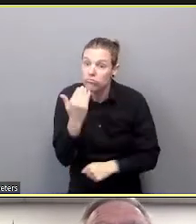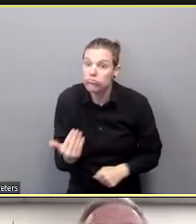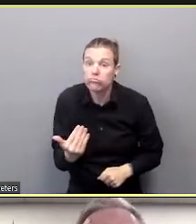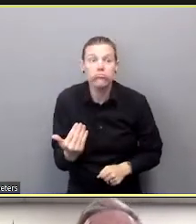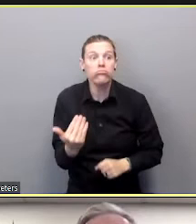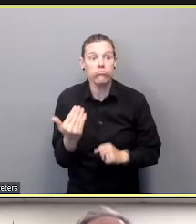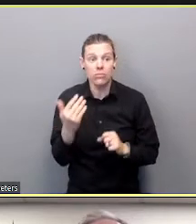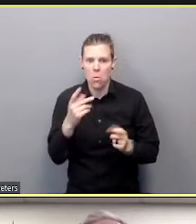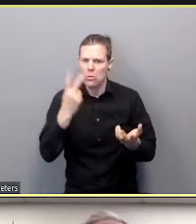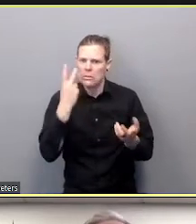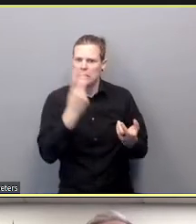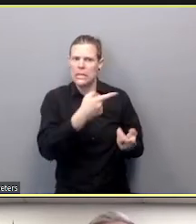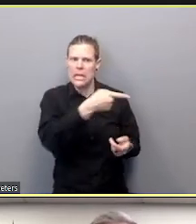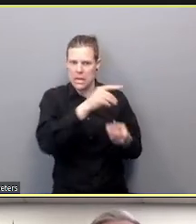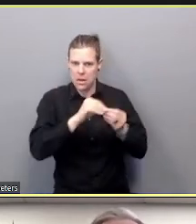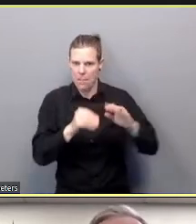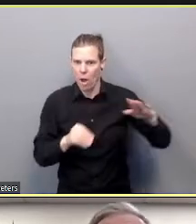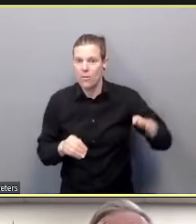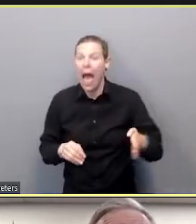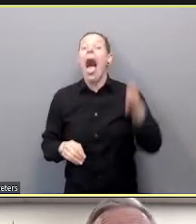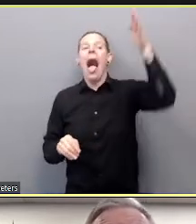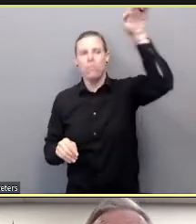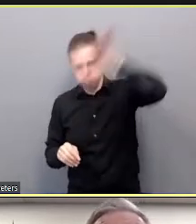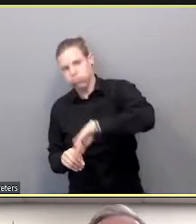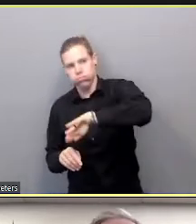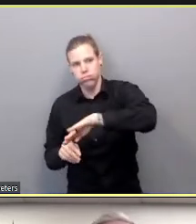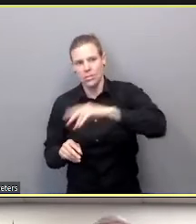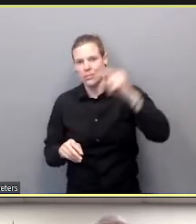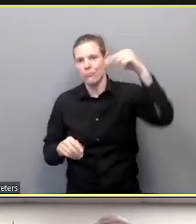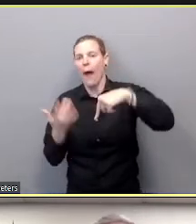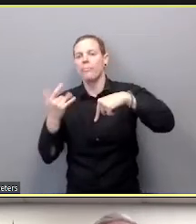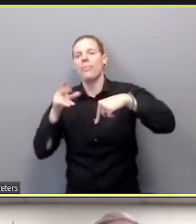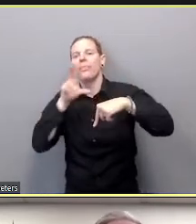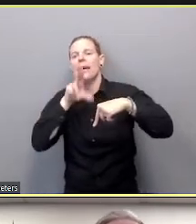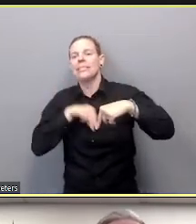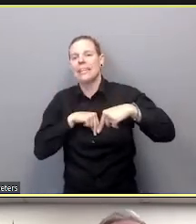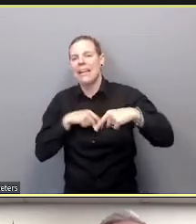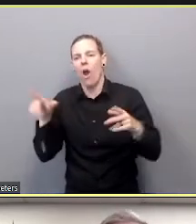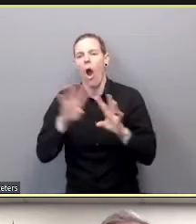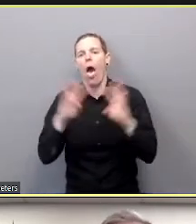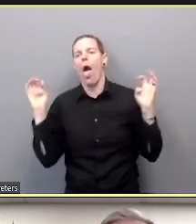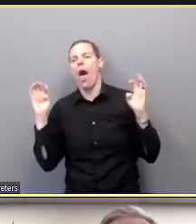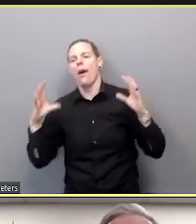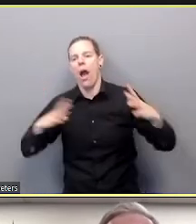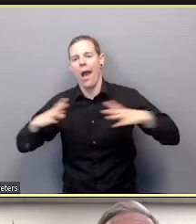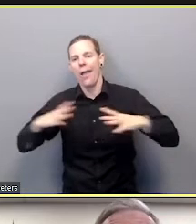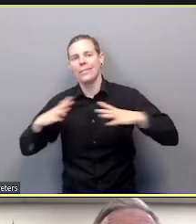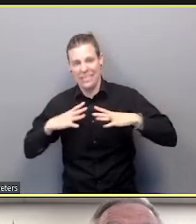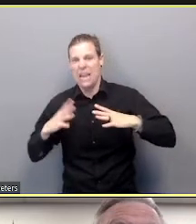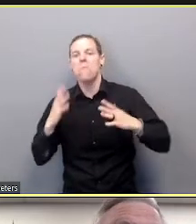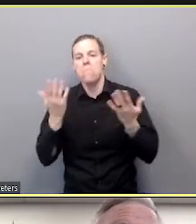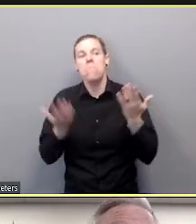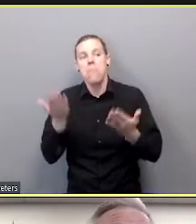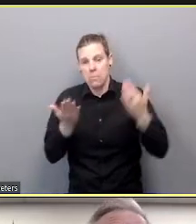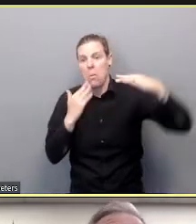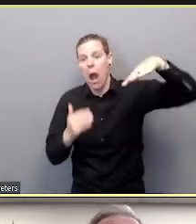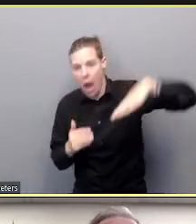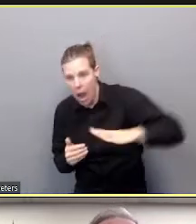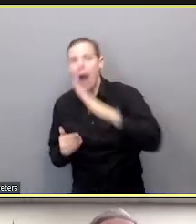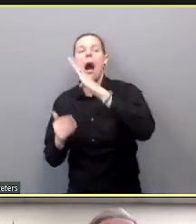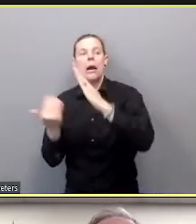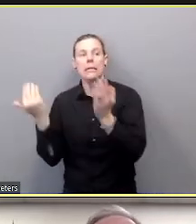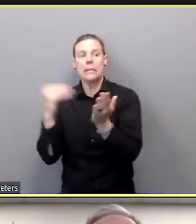vaccinations per week. That's in largest part due to people getting boosters and also people, kids 5 to